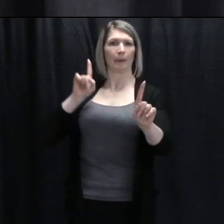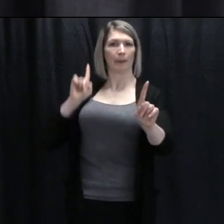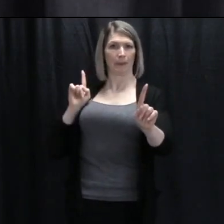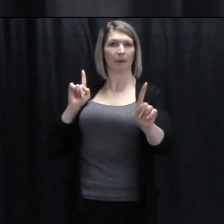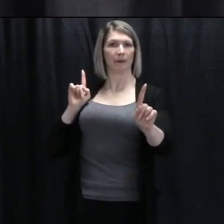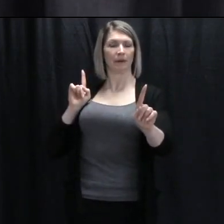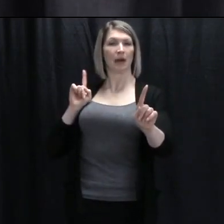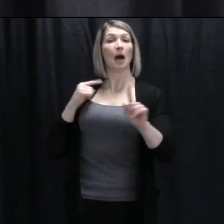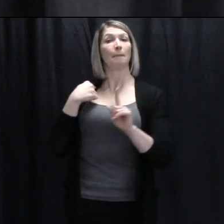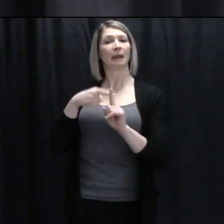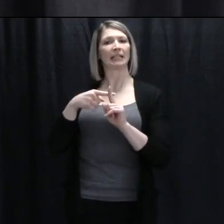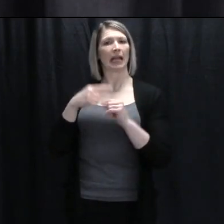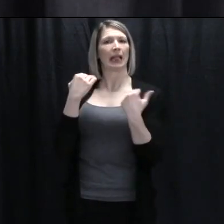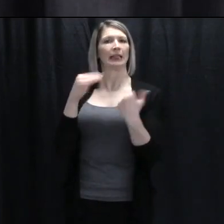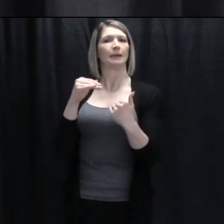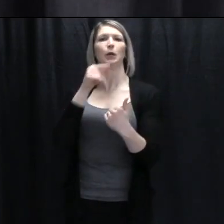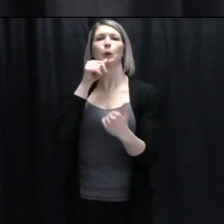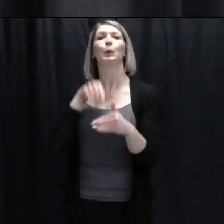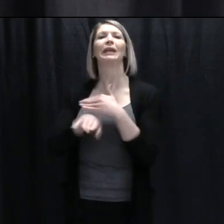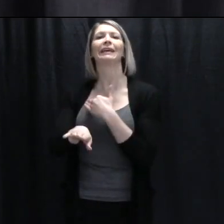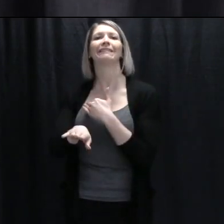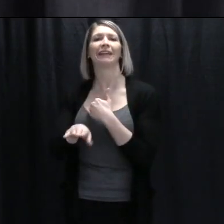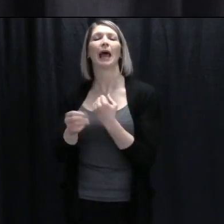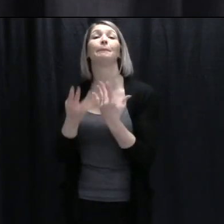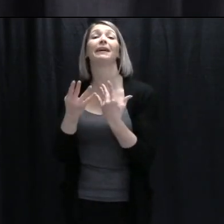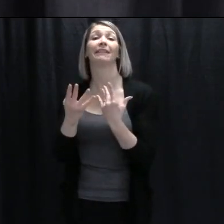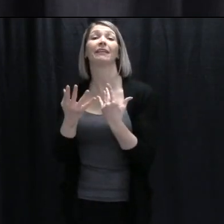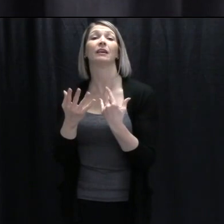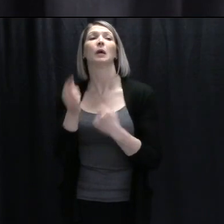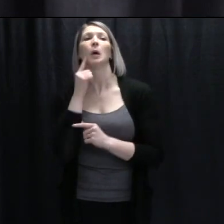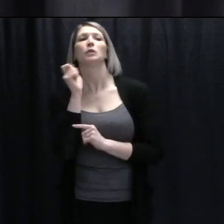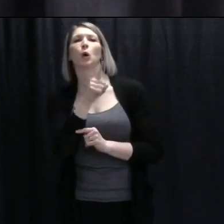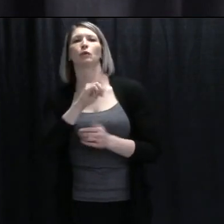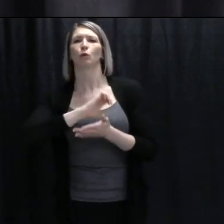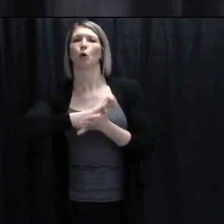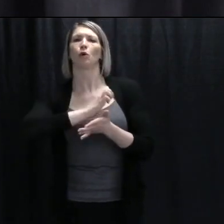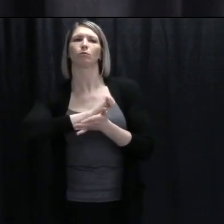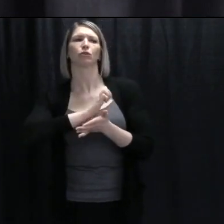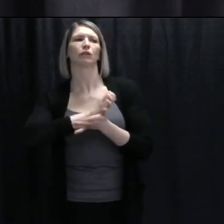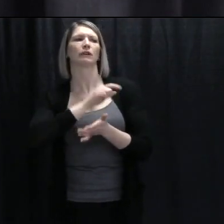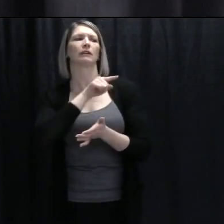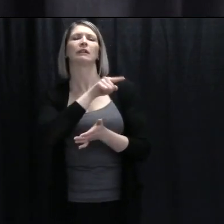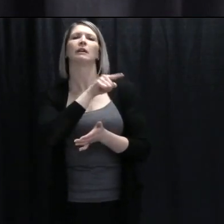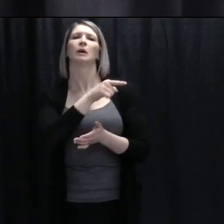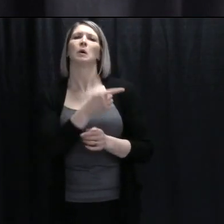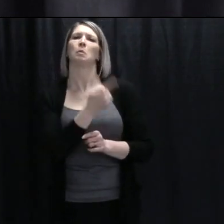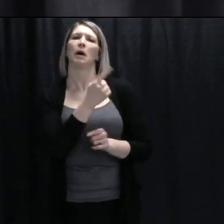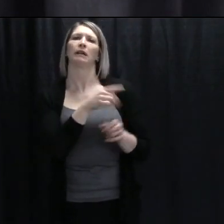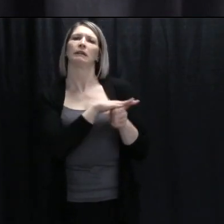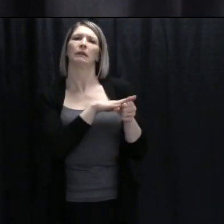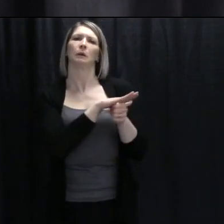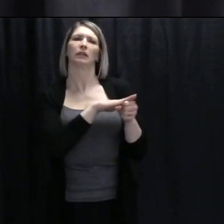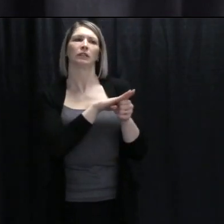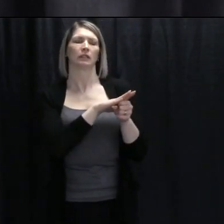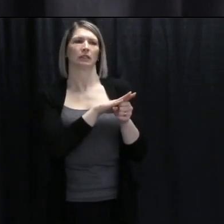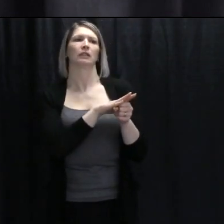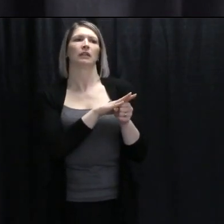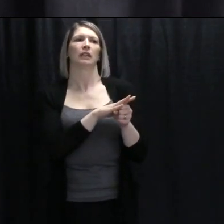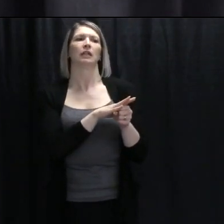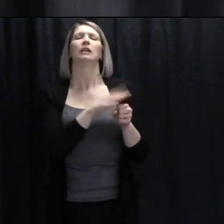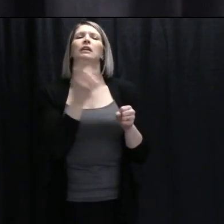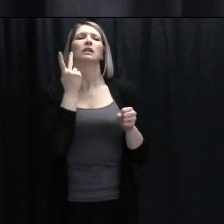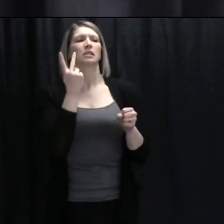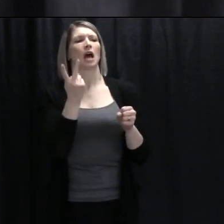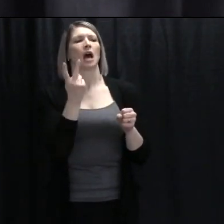I've also seen pictures from Lewisport, from Corner Brook, of large groups of individuals hanging around outside